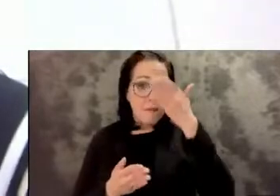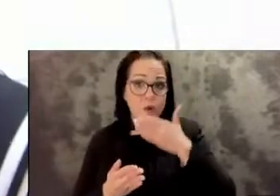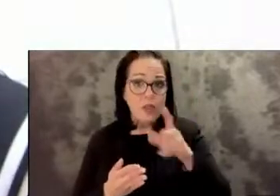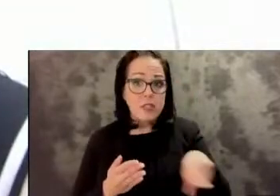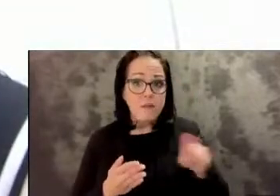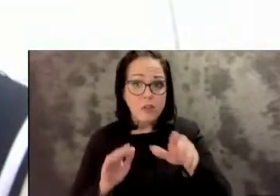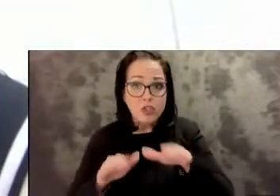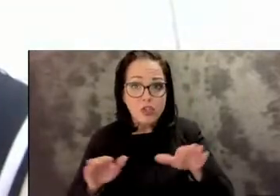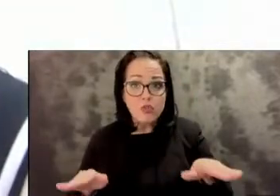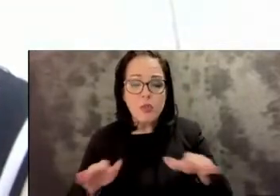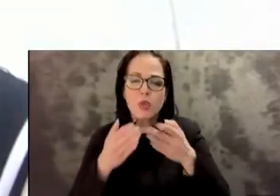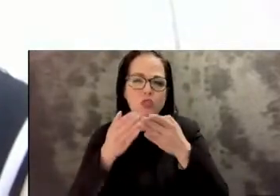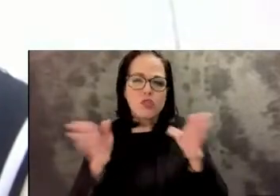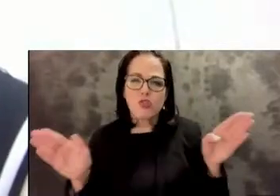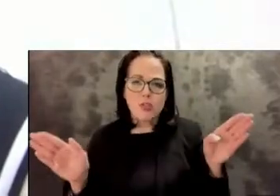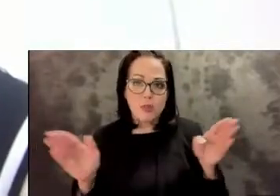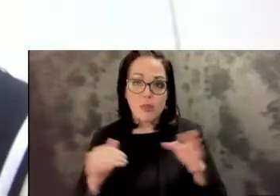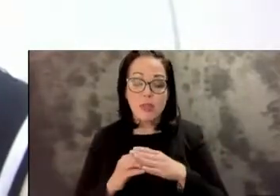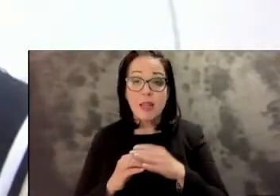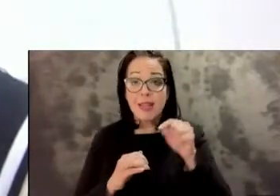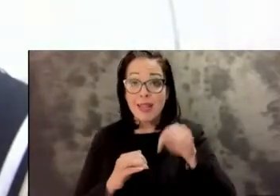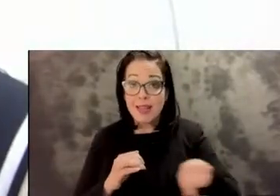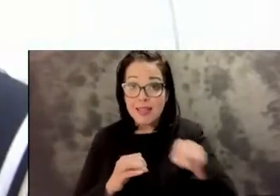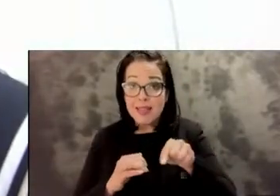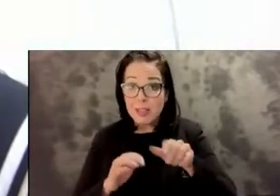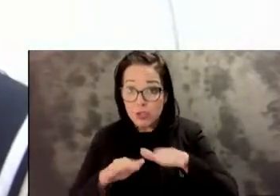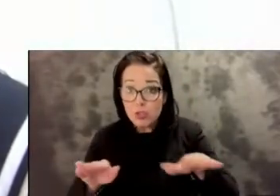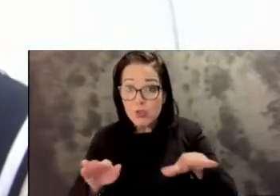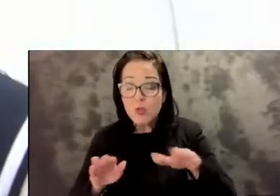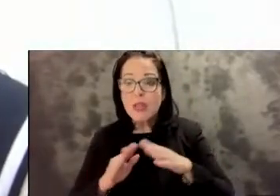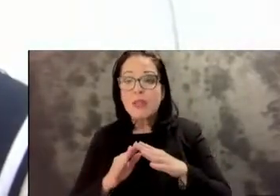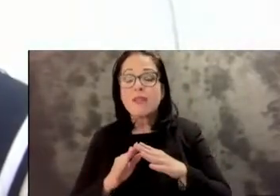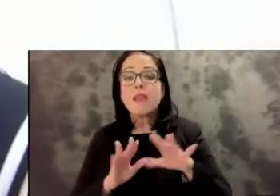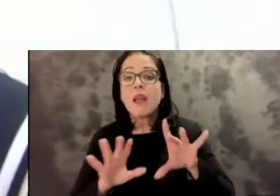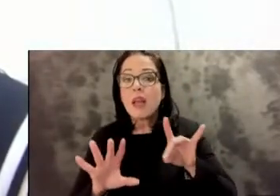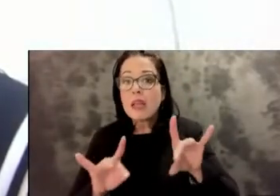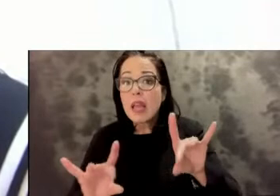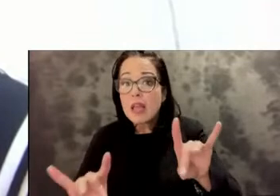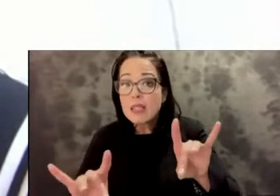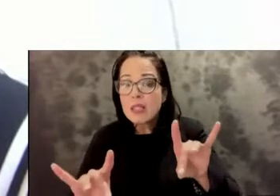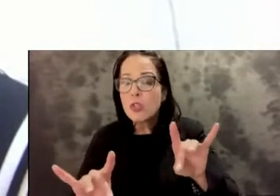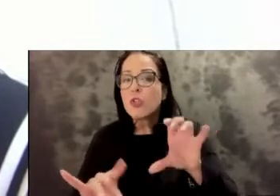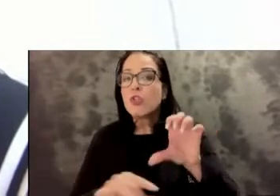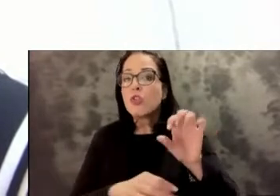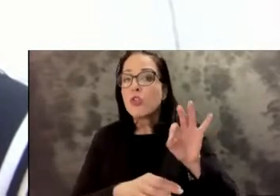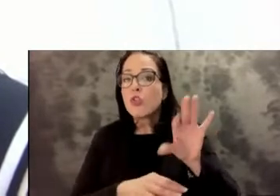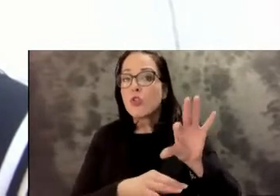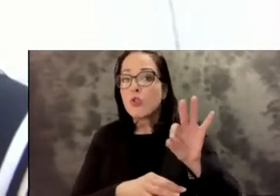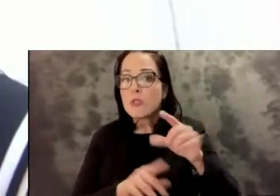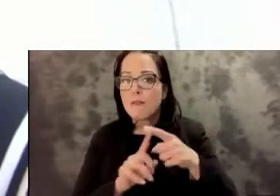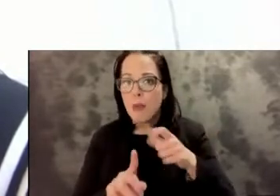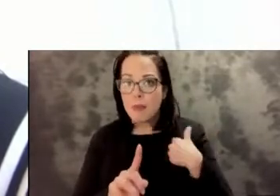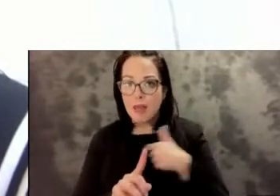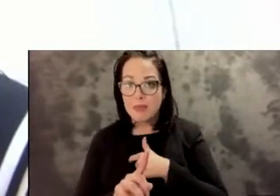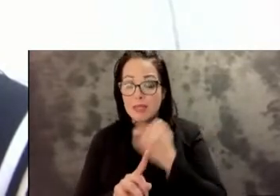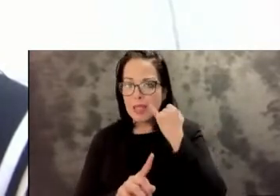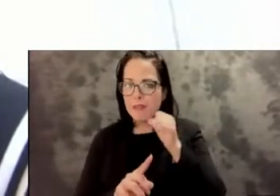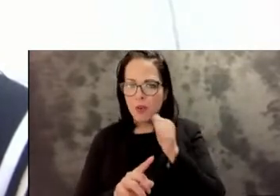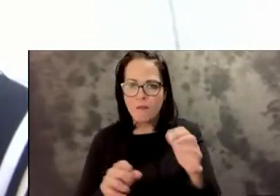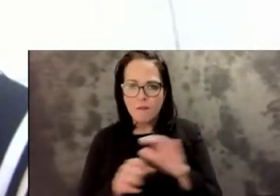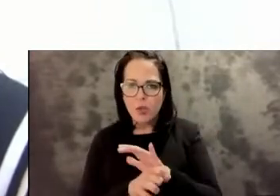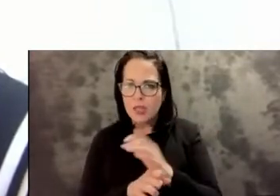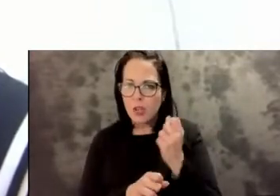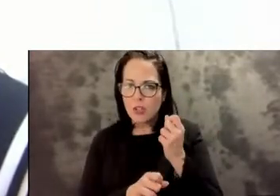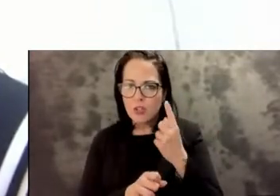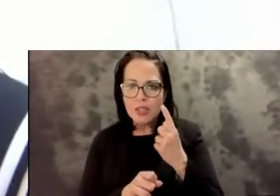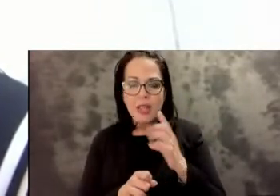children generally. These children get cues from us. They may not fully comprehend the details or the concepts of our